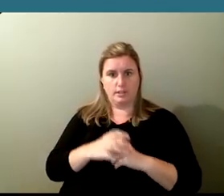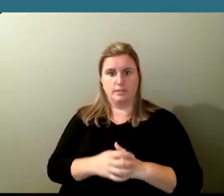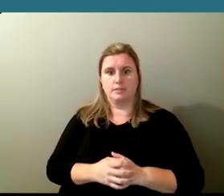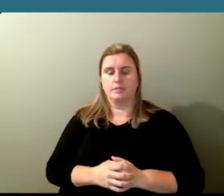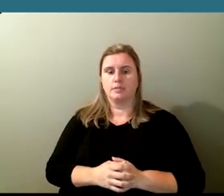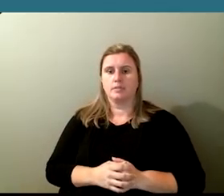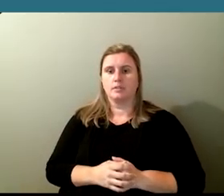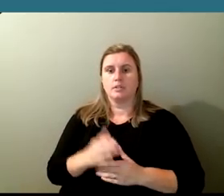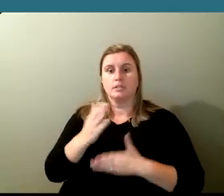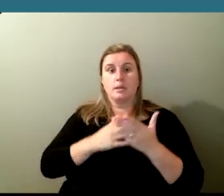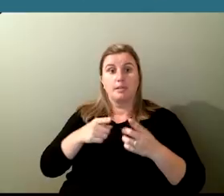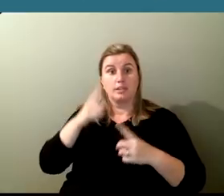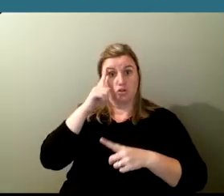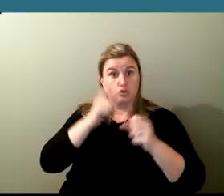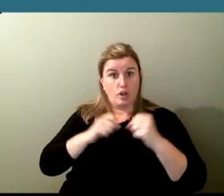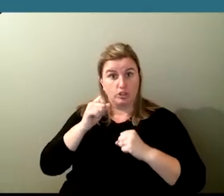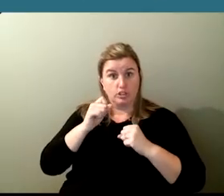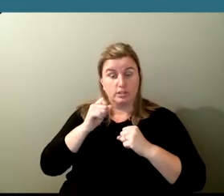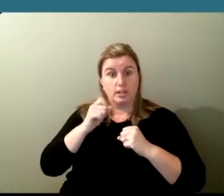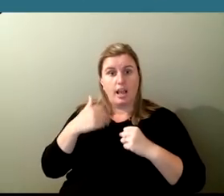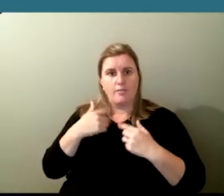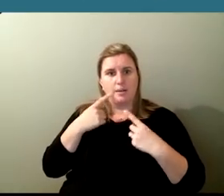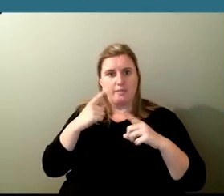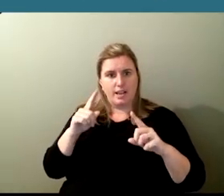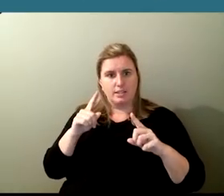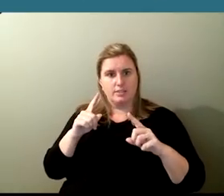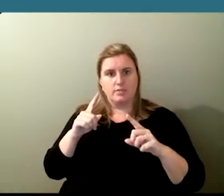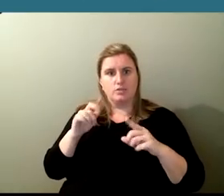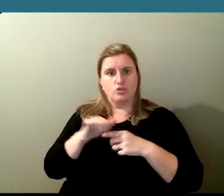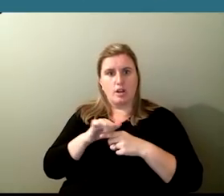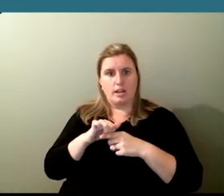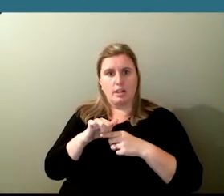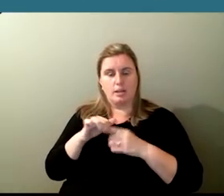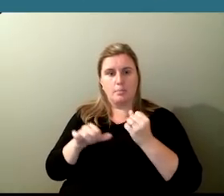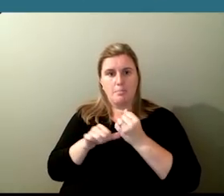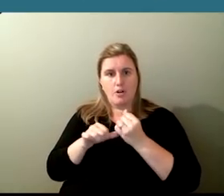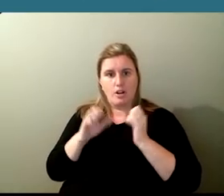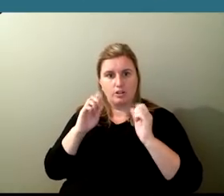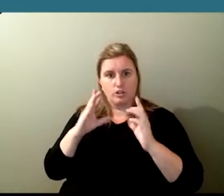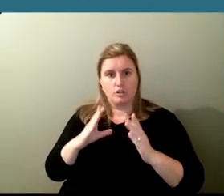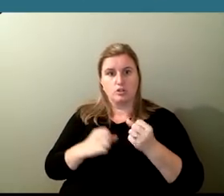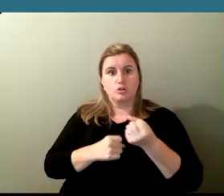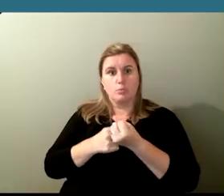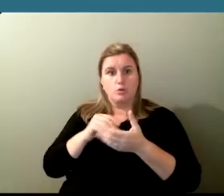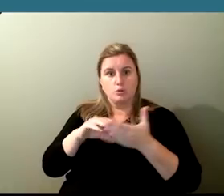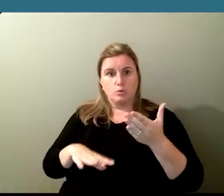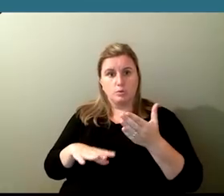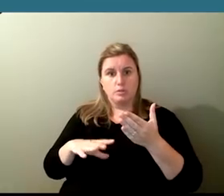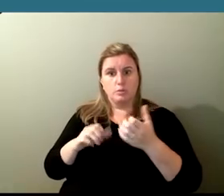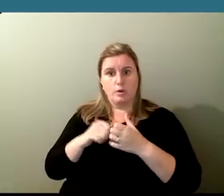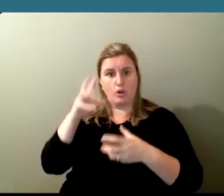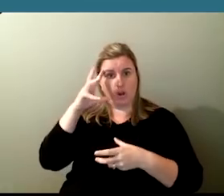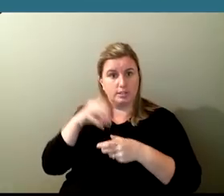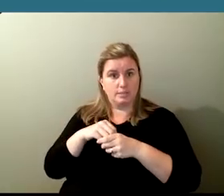So some of these strategies have been effective at training paraeducators, supporting students with autism in